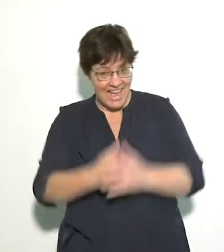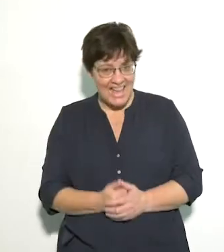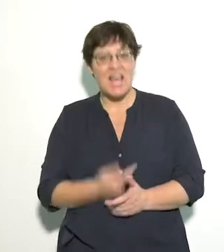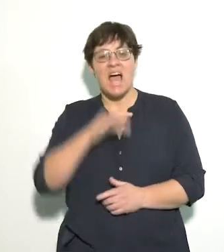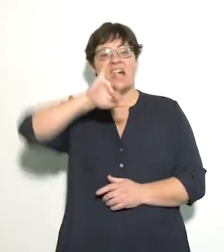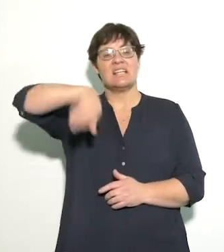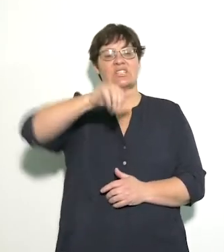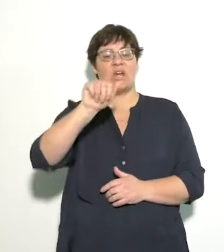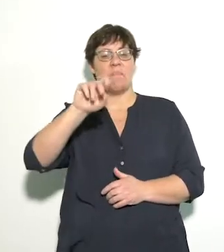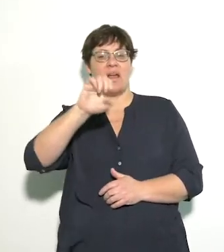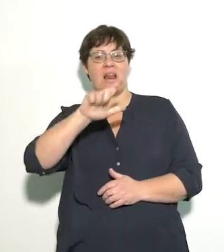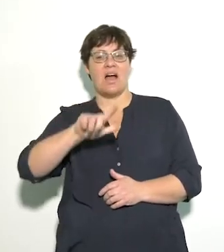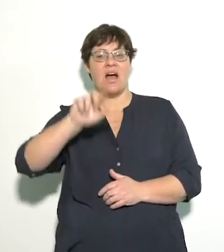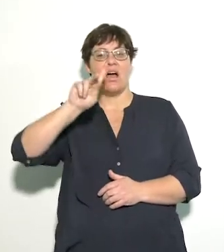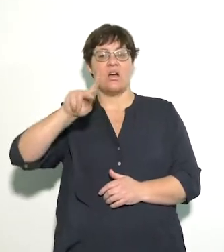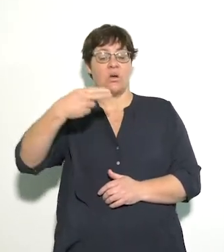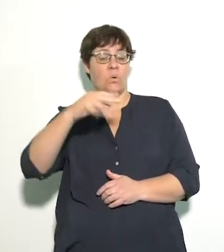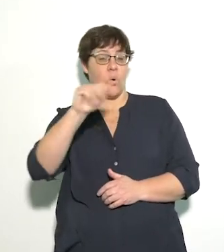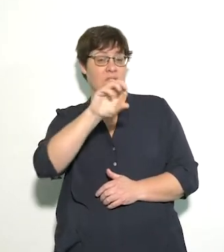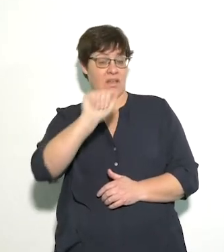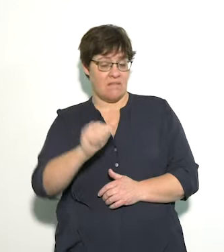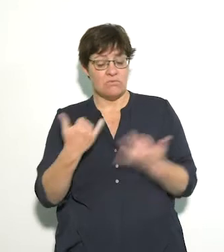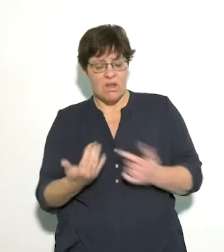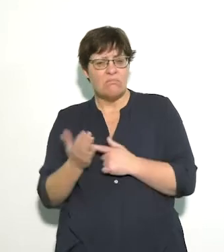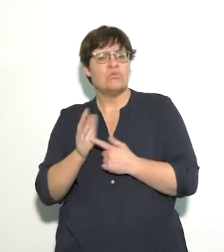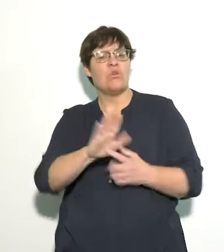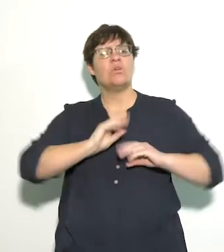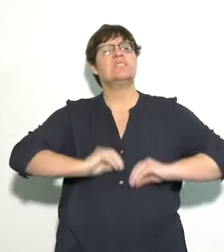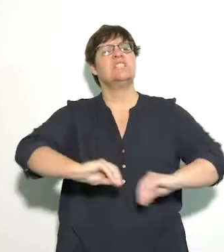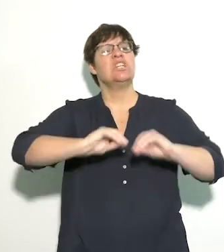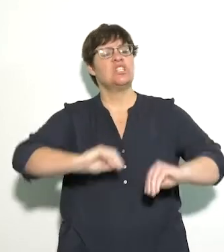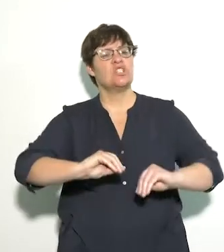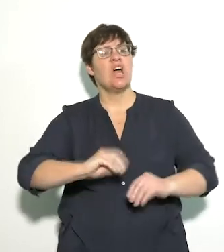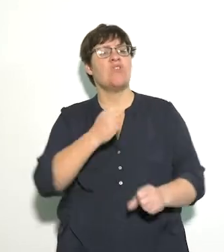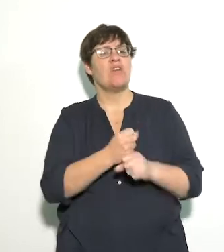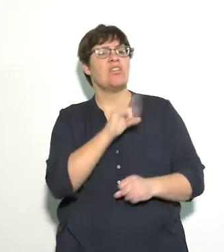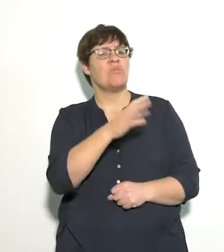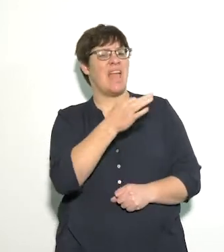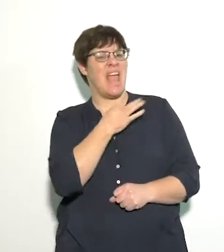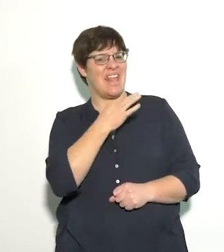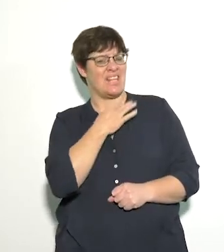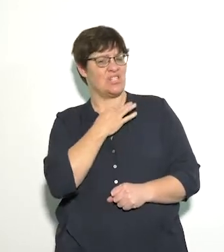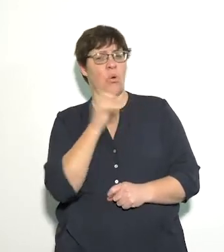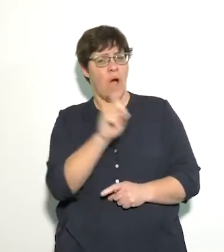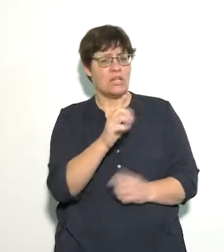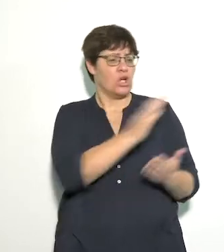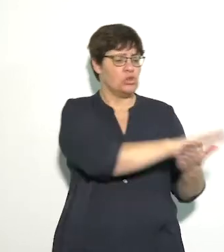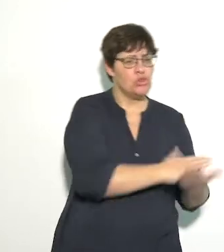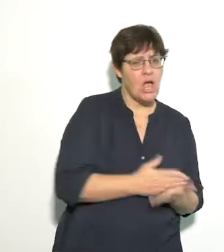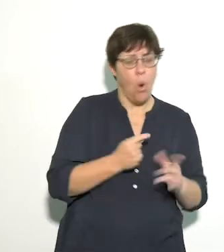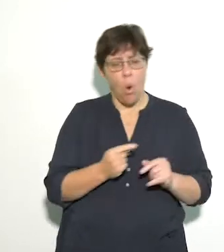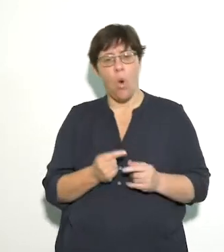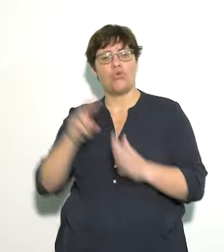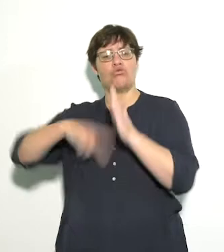Hi, I'm Jamela Khosa, and today I'll be showing you a teaching tool for a grade 3 English lesson on shared